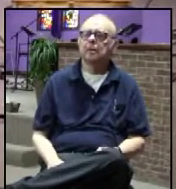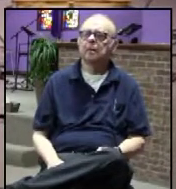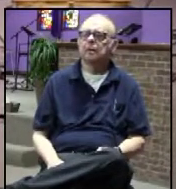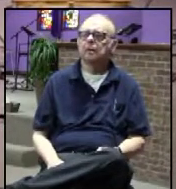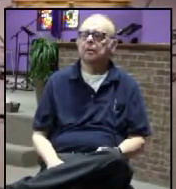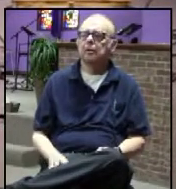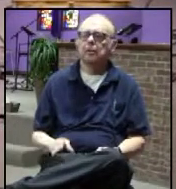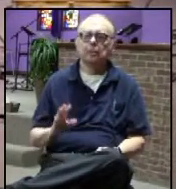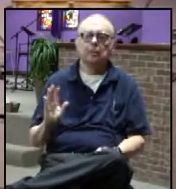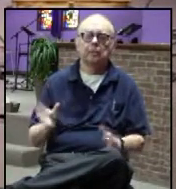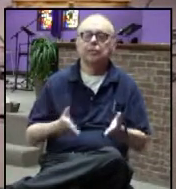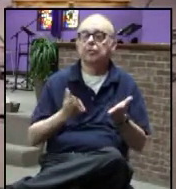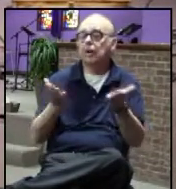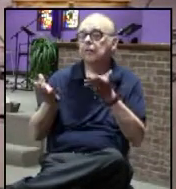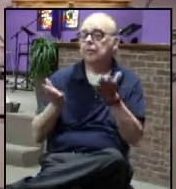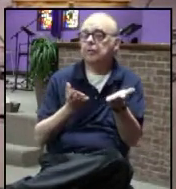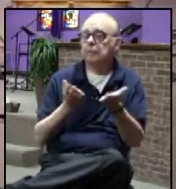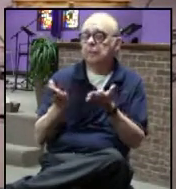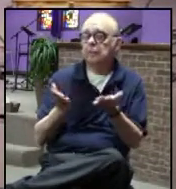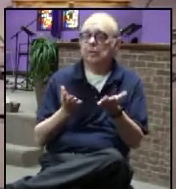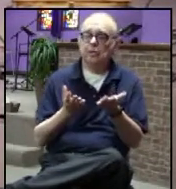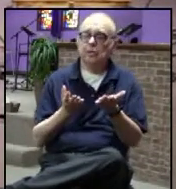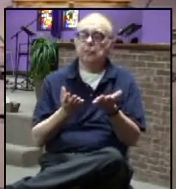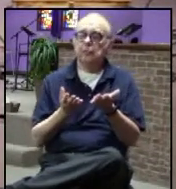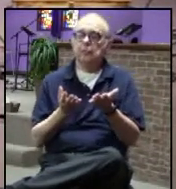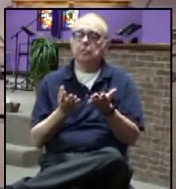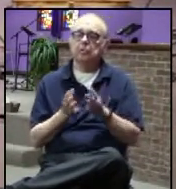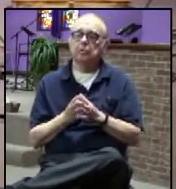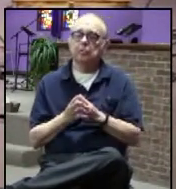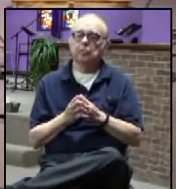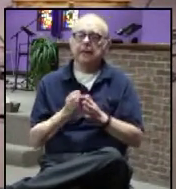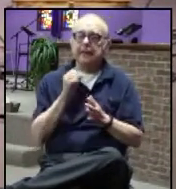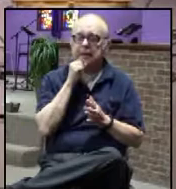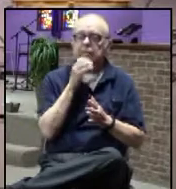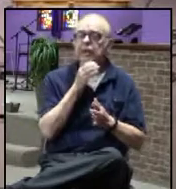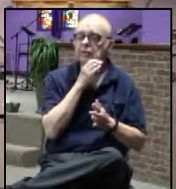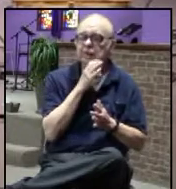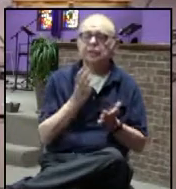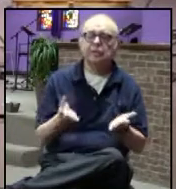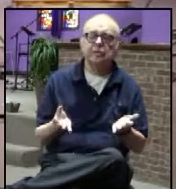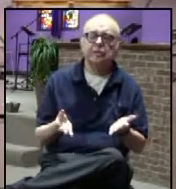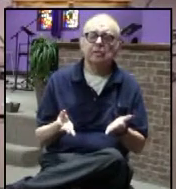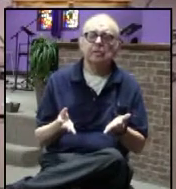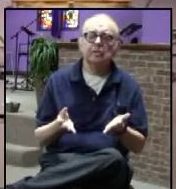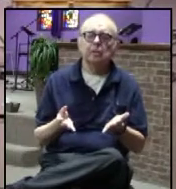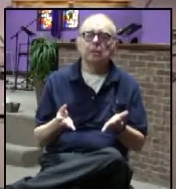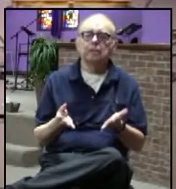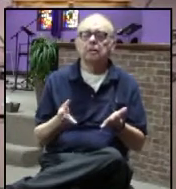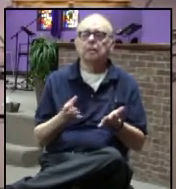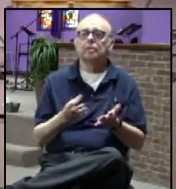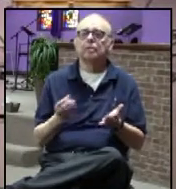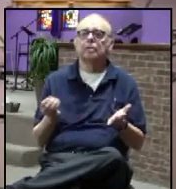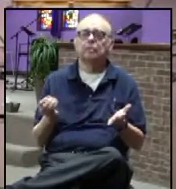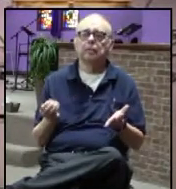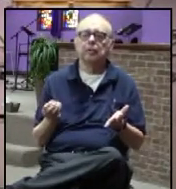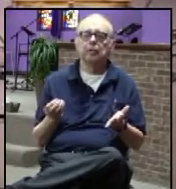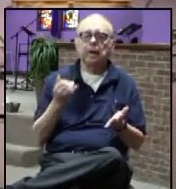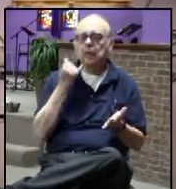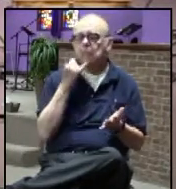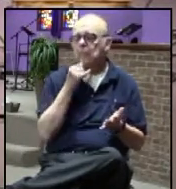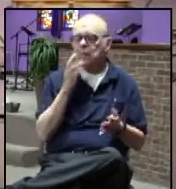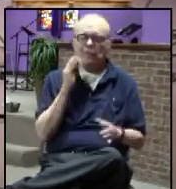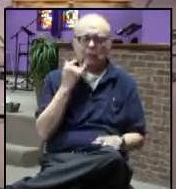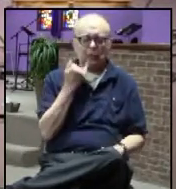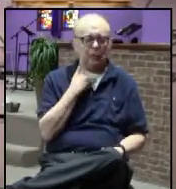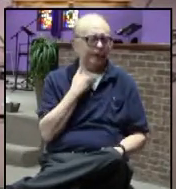and offering services to seniors. And she called me up and she